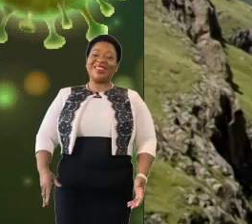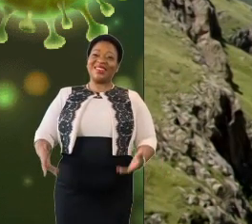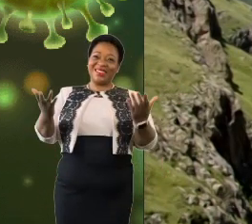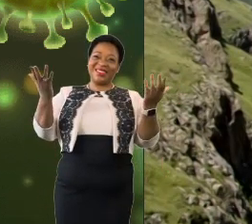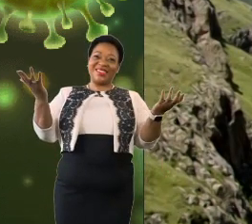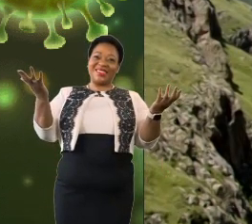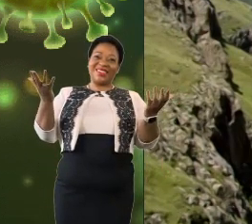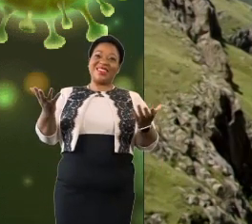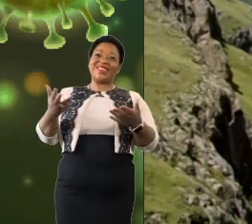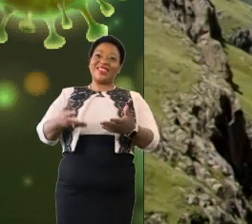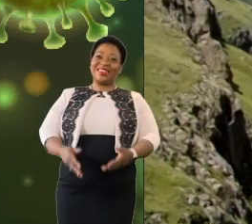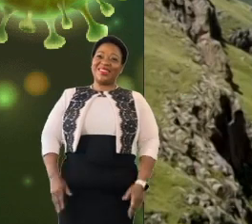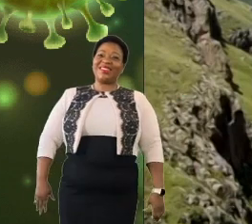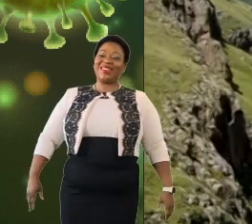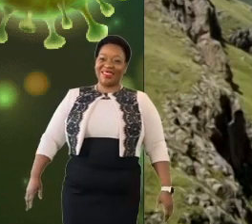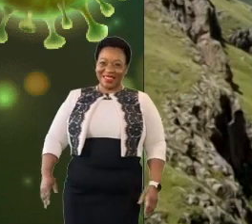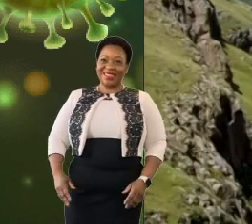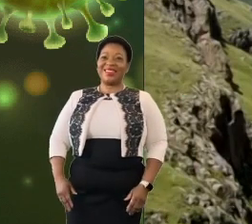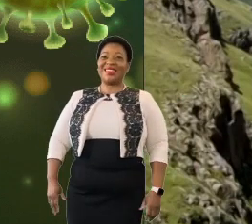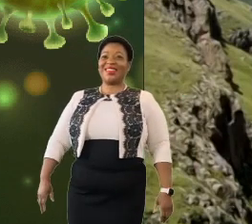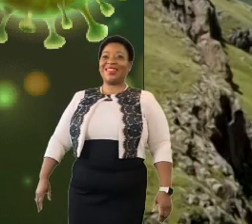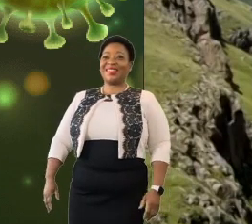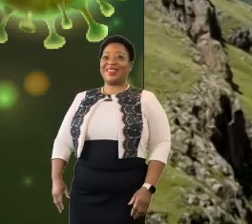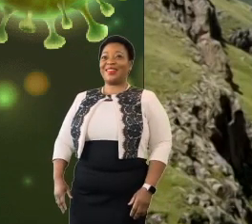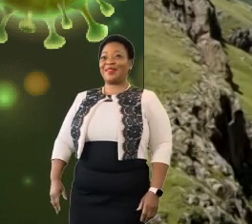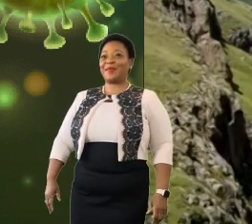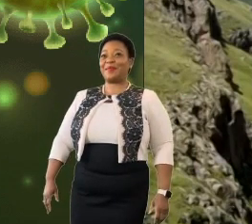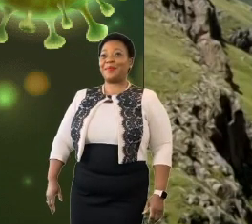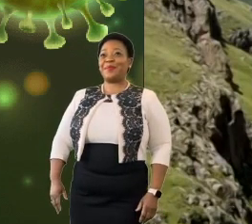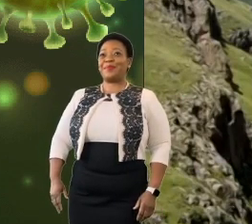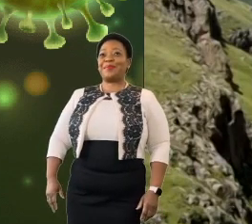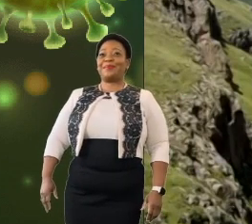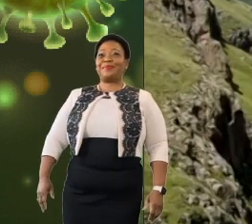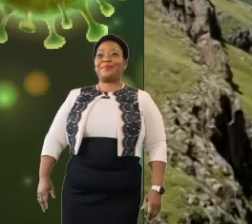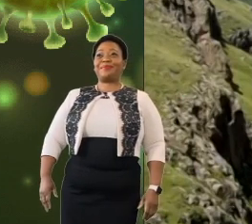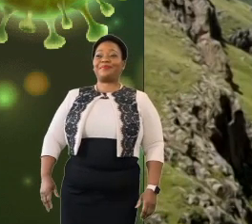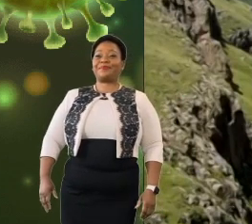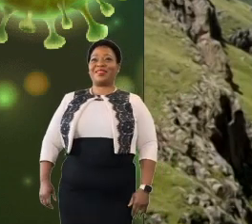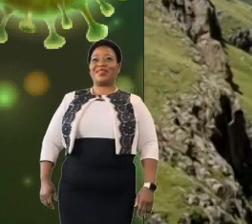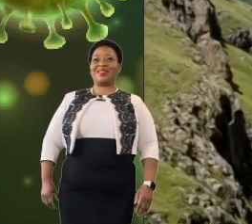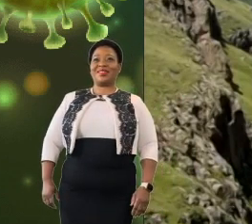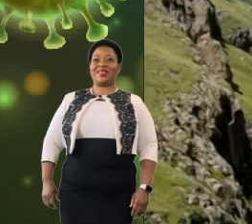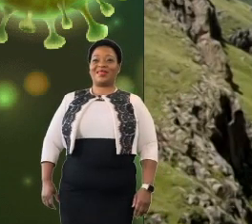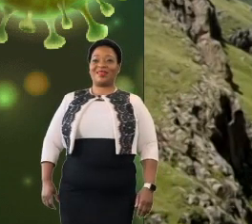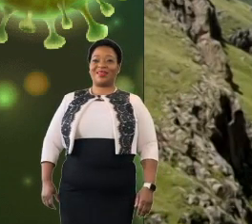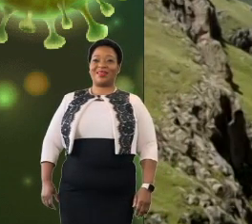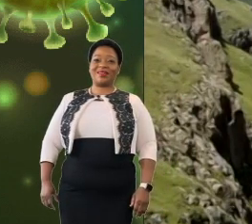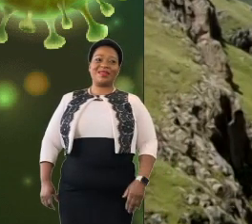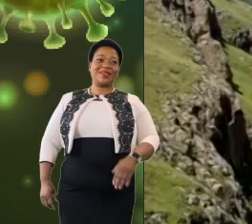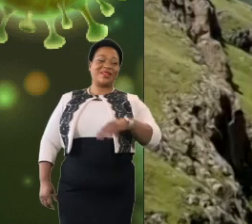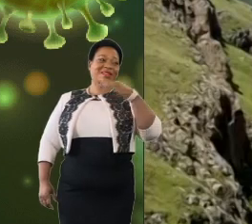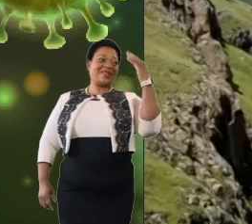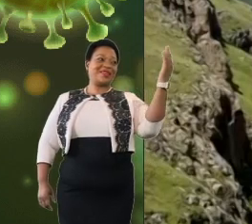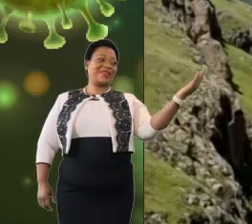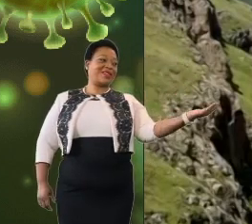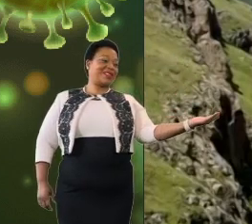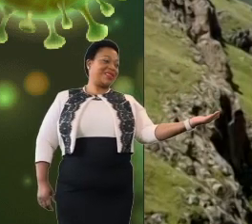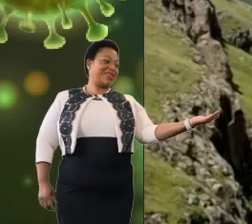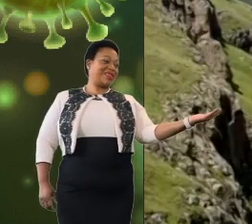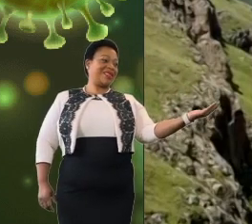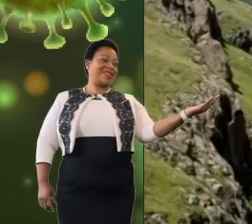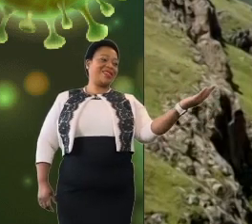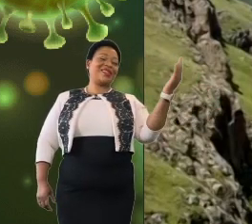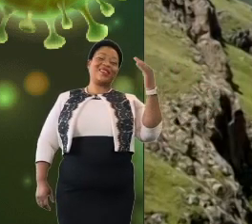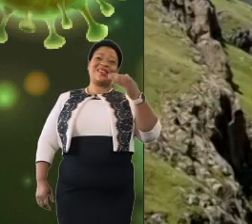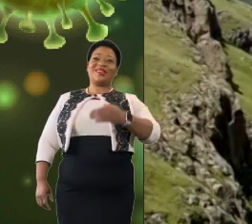well. And then Thulani Bengu, also a really long-term colleague of mine. Kokta